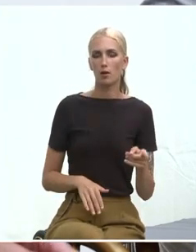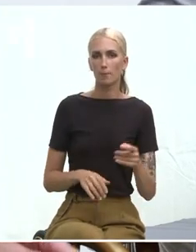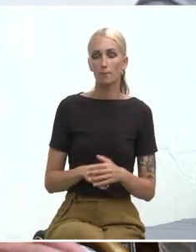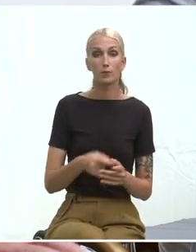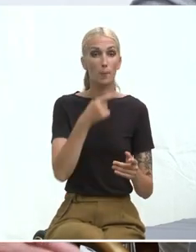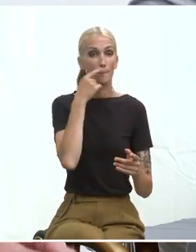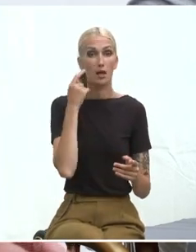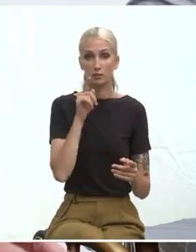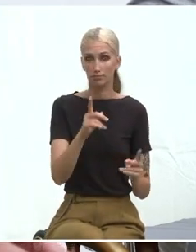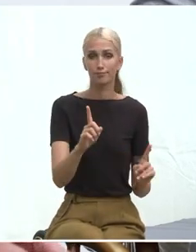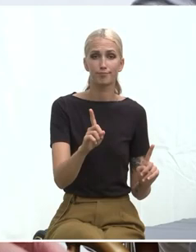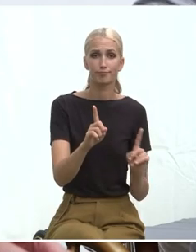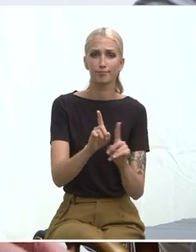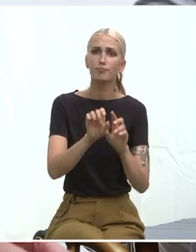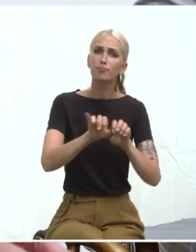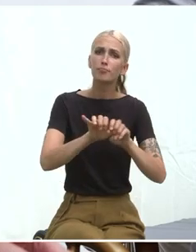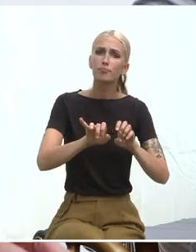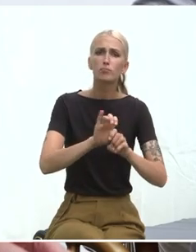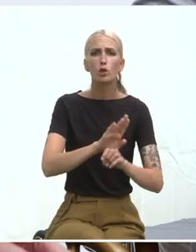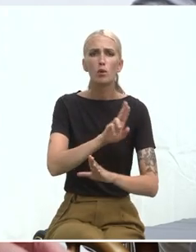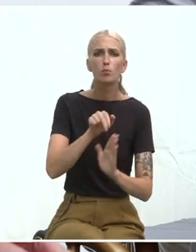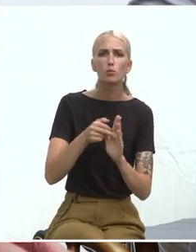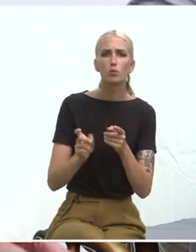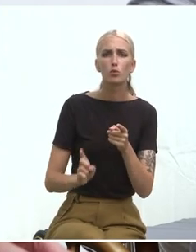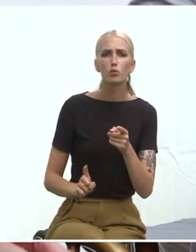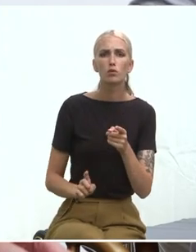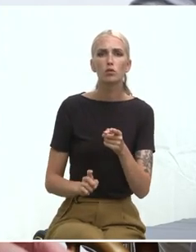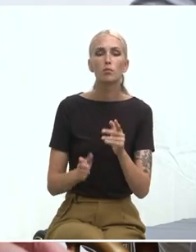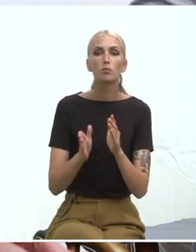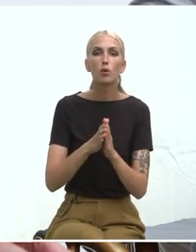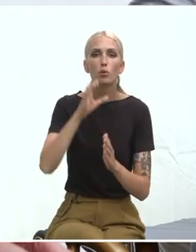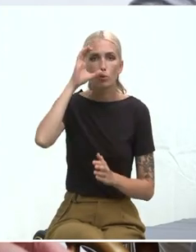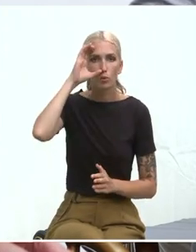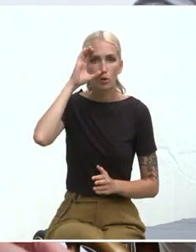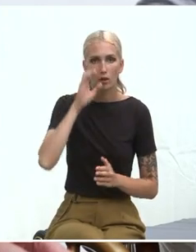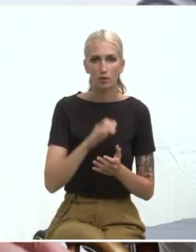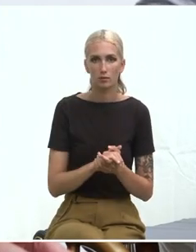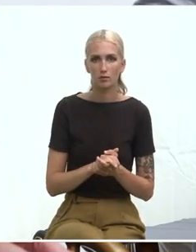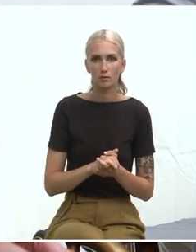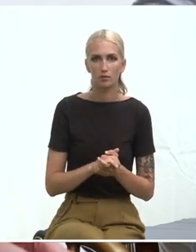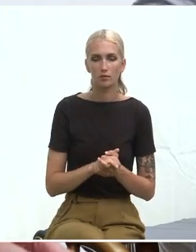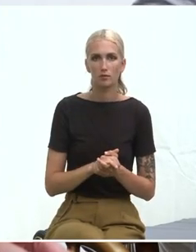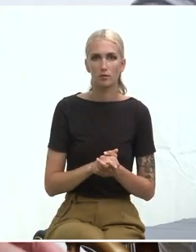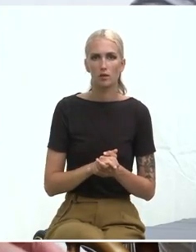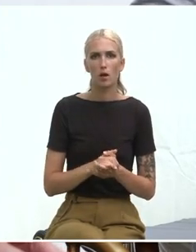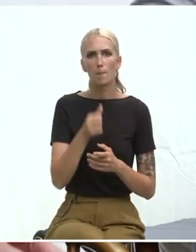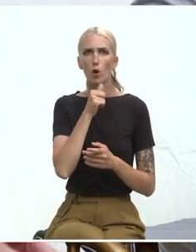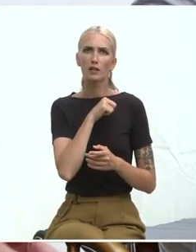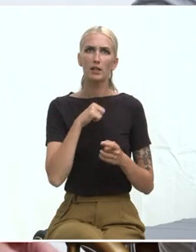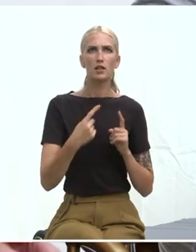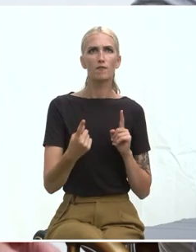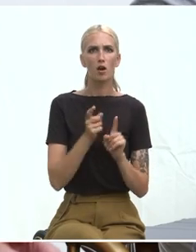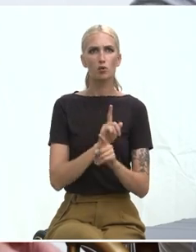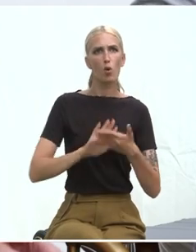you and begins to talk about his problems, listen, and don't try to diminish the situation, because it's possible